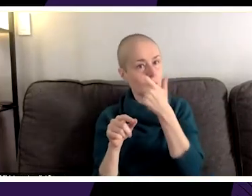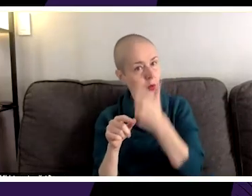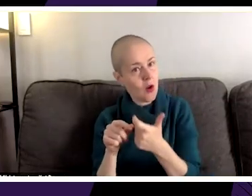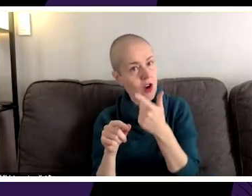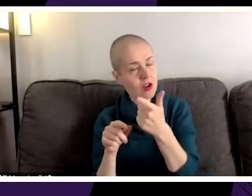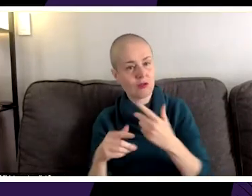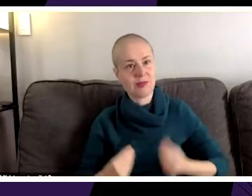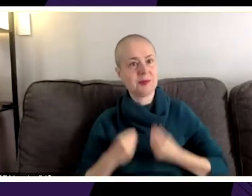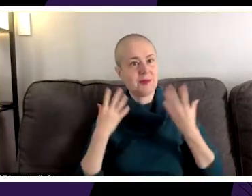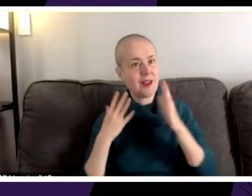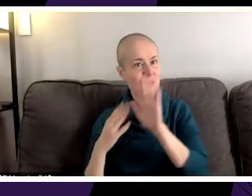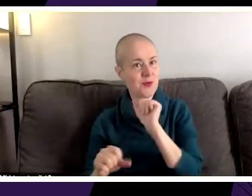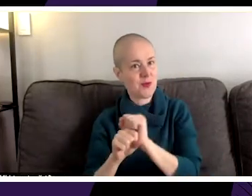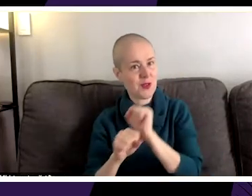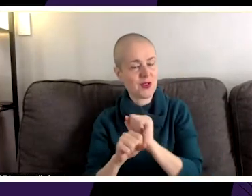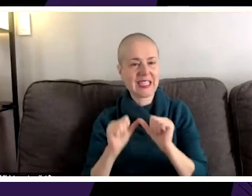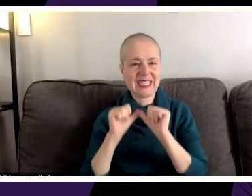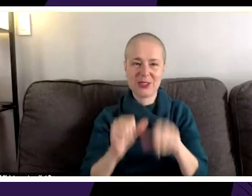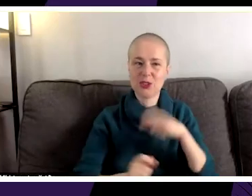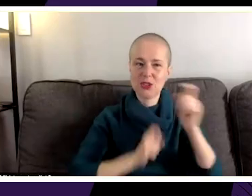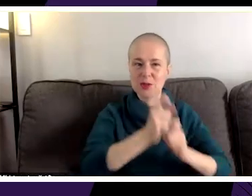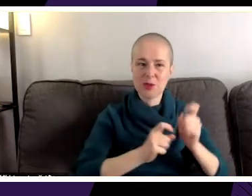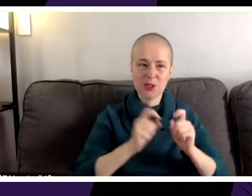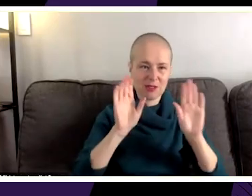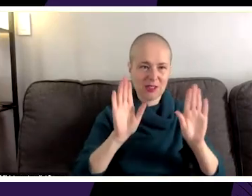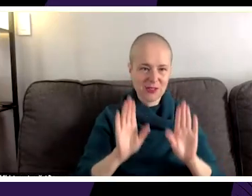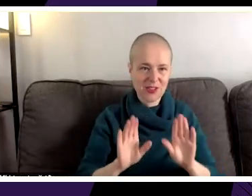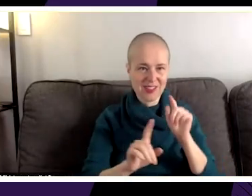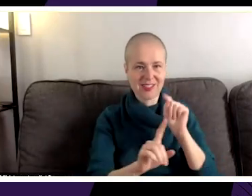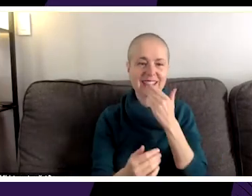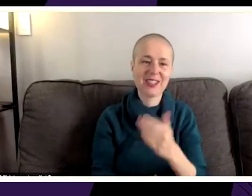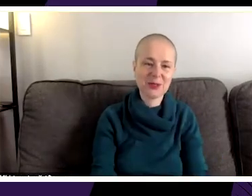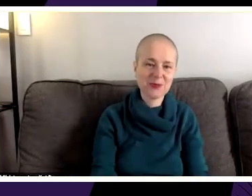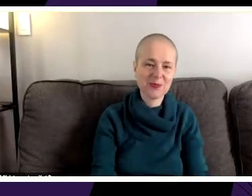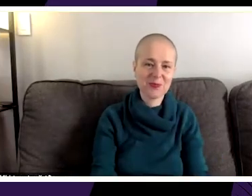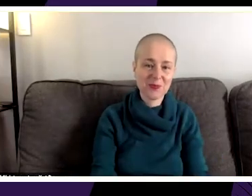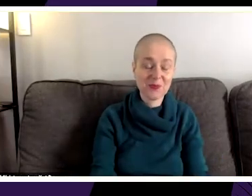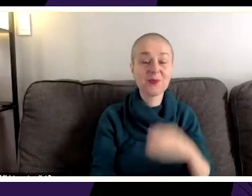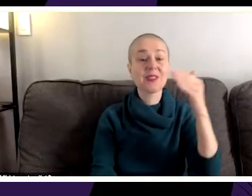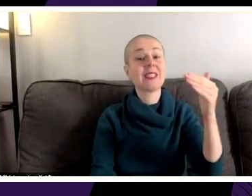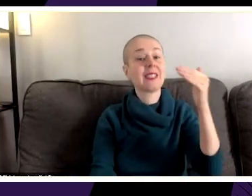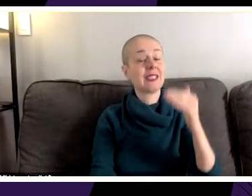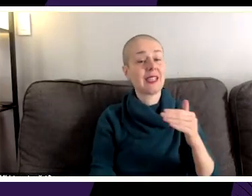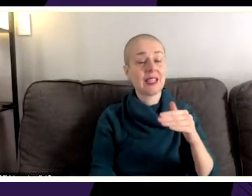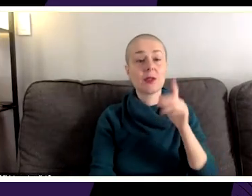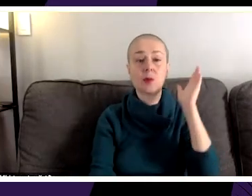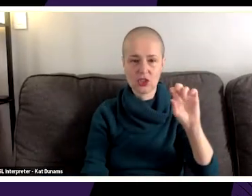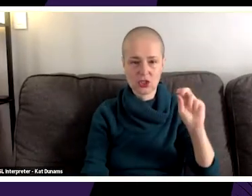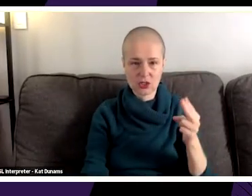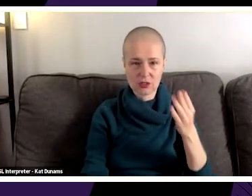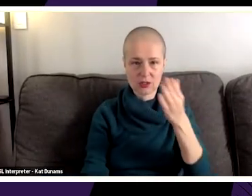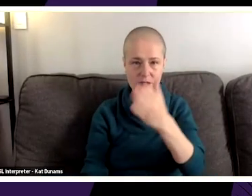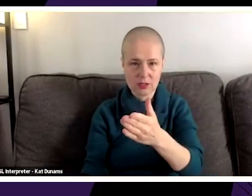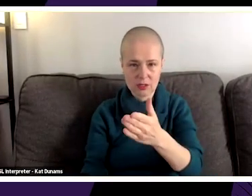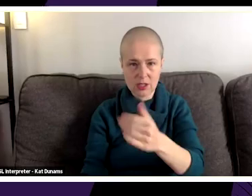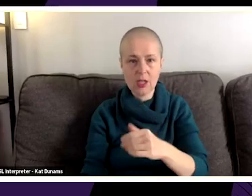work and continue to help contribute to this really incredible feature. Thank you so much, Cam. Well, the next person we have up is Divyansh, who